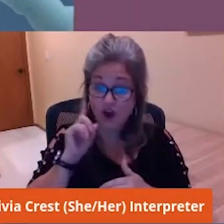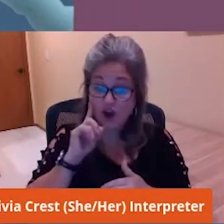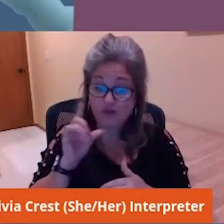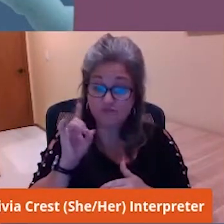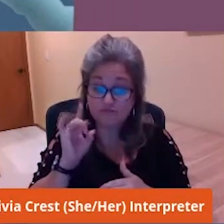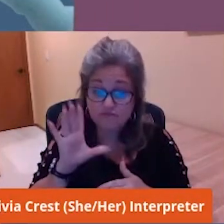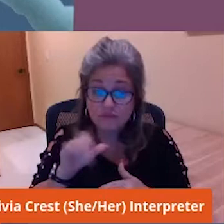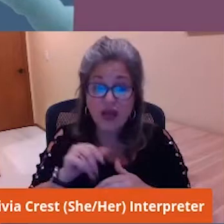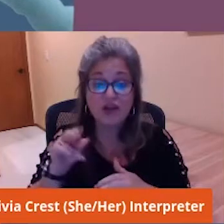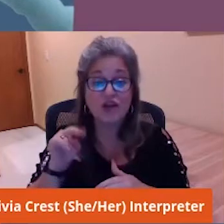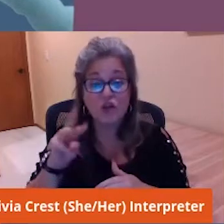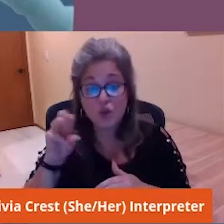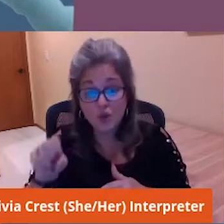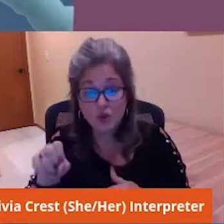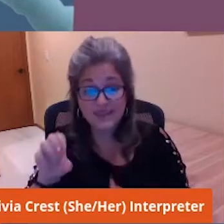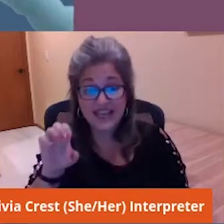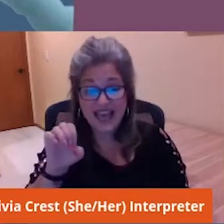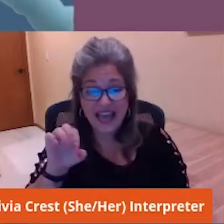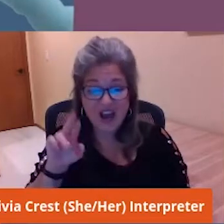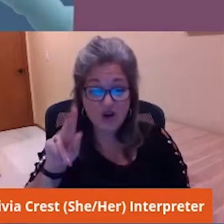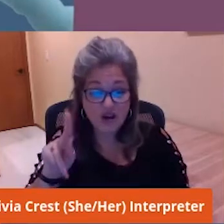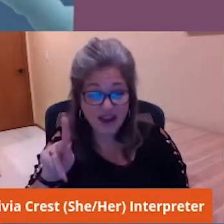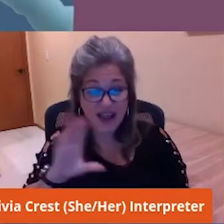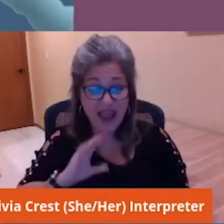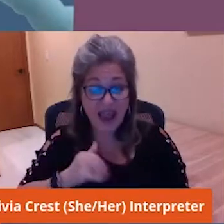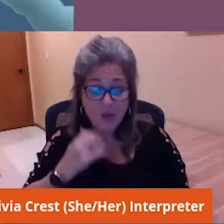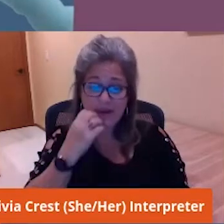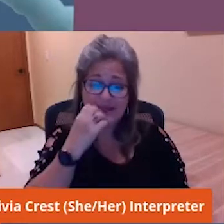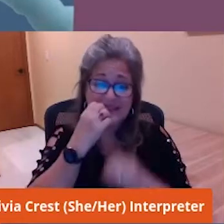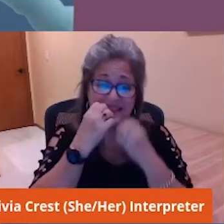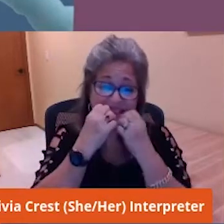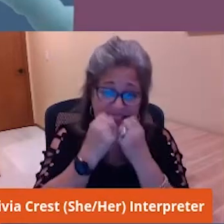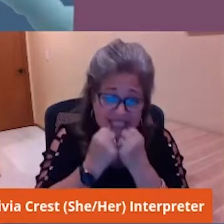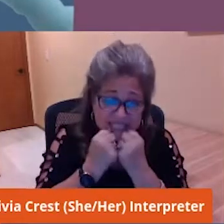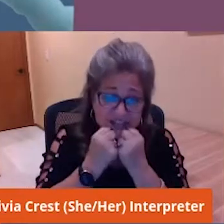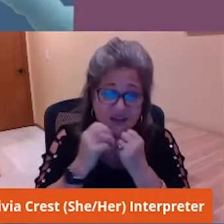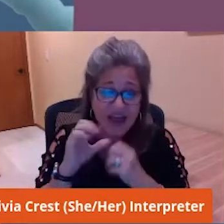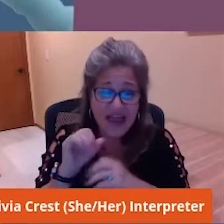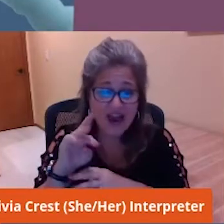that Erick, our dear Erick